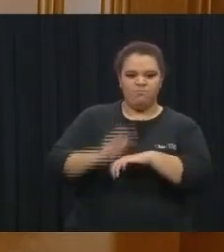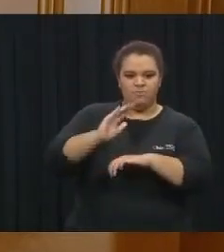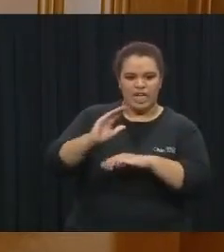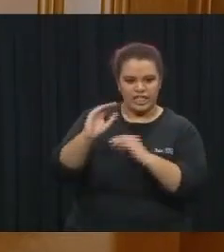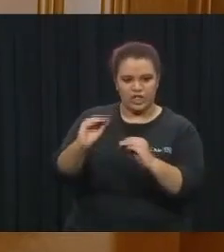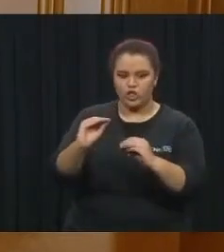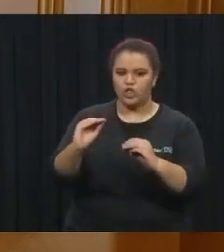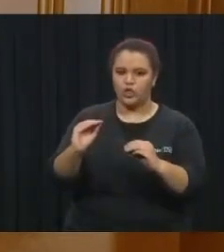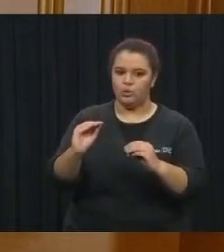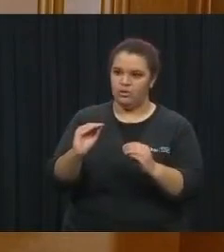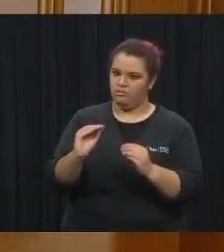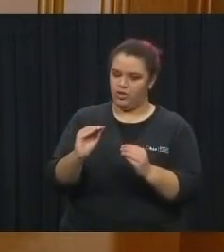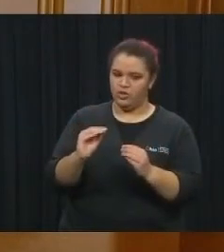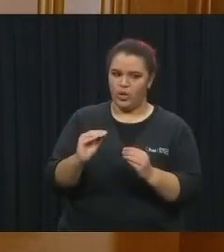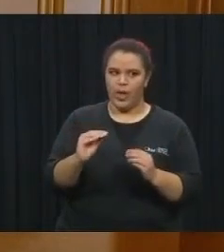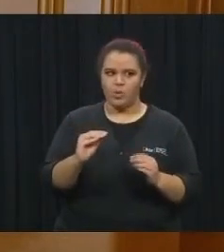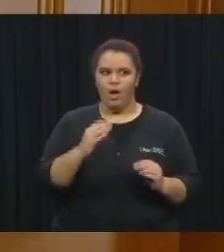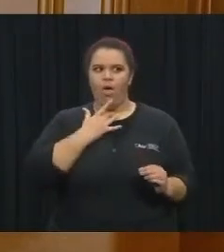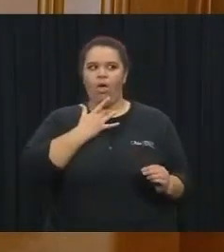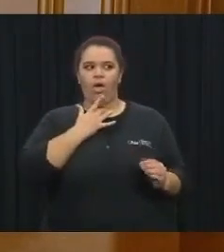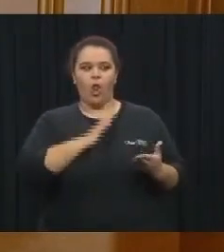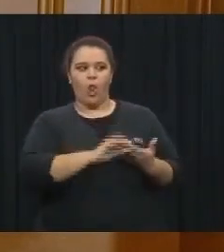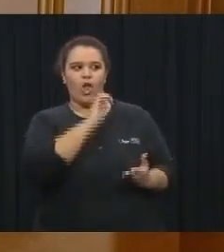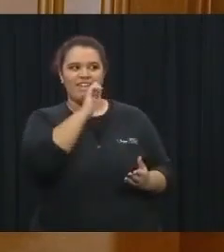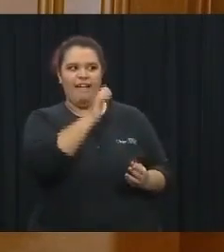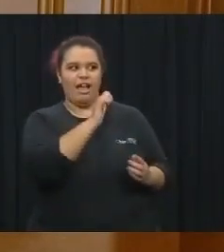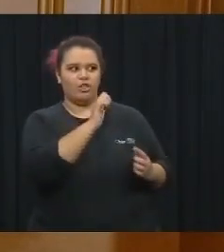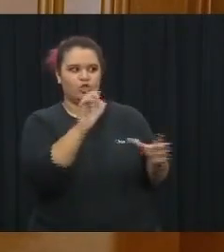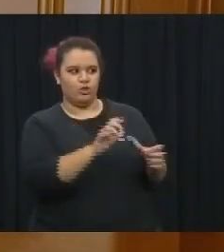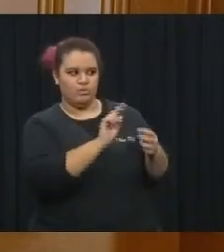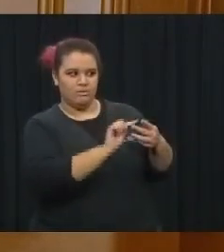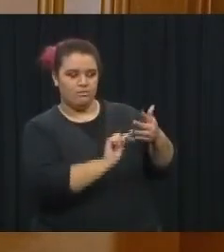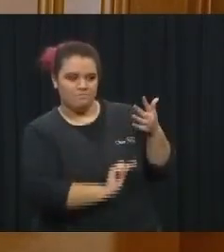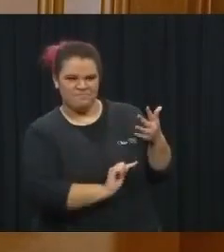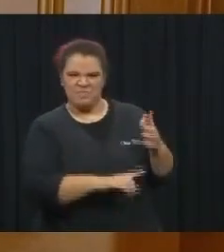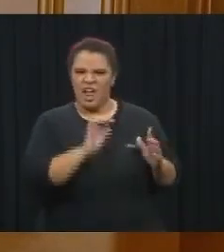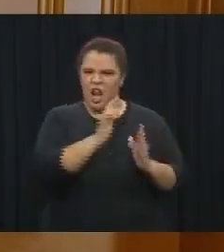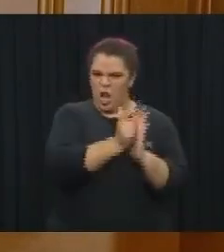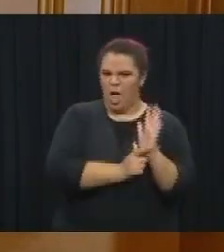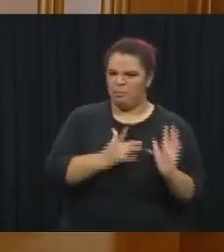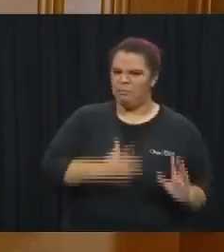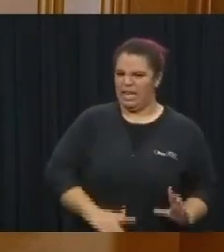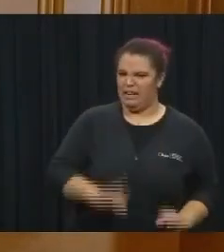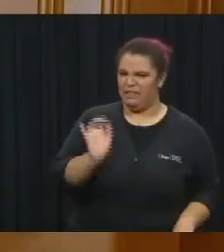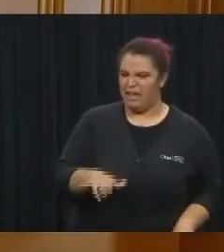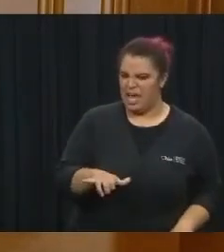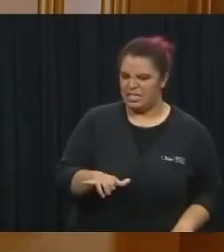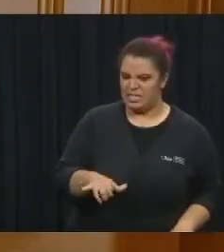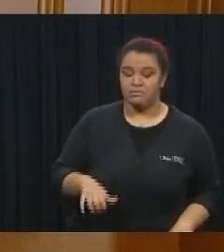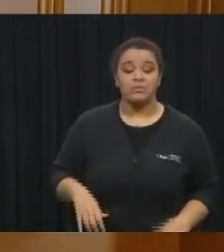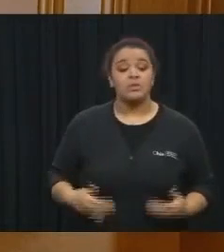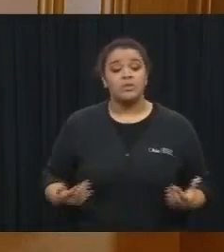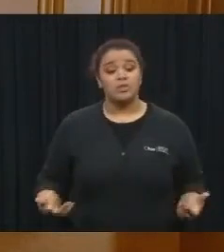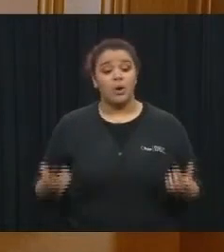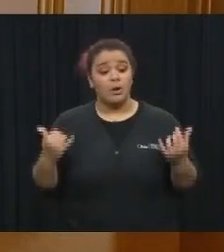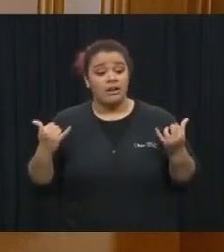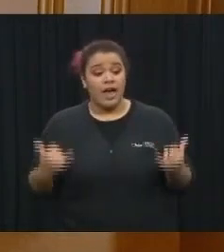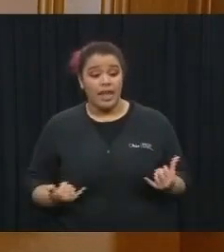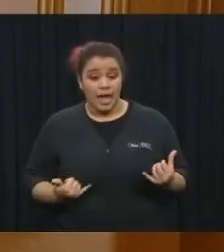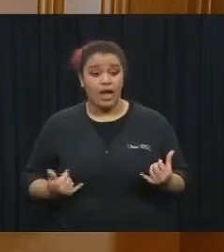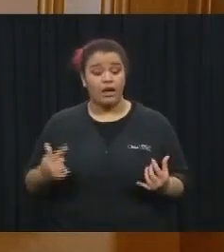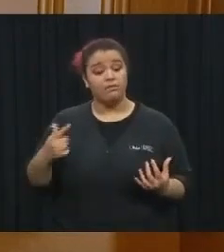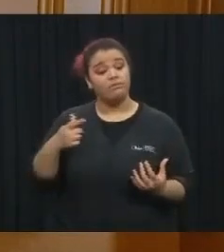often. And that's what our hope will be. But it is what the law is today, and it shows that we have ratcheted this up, and it